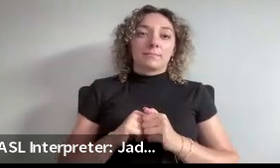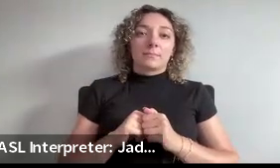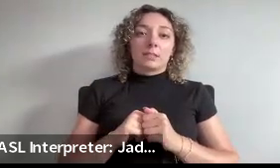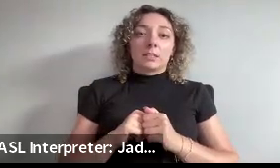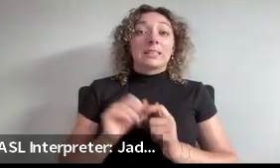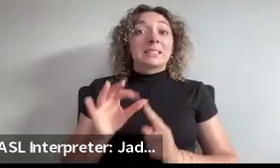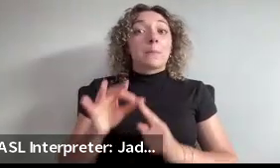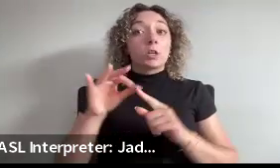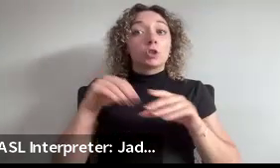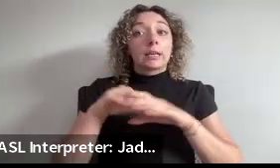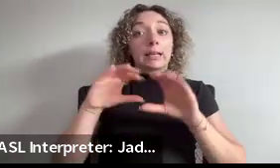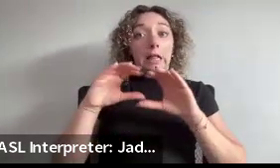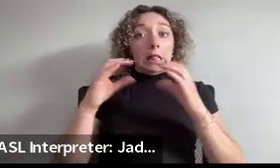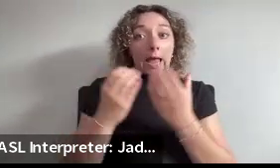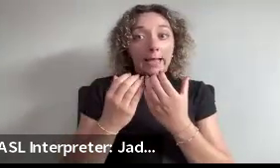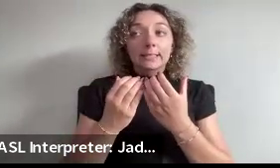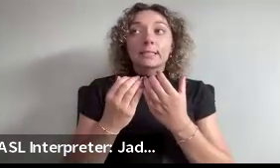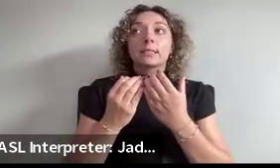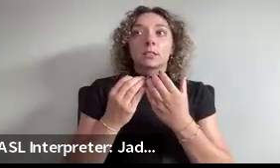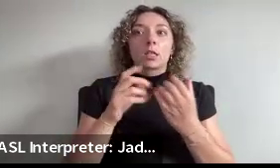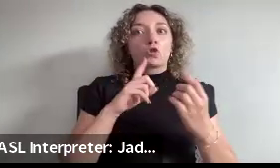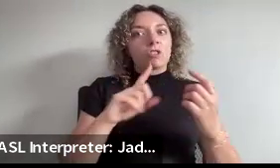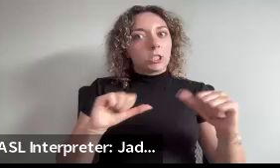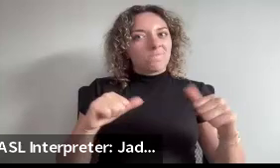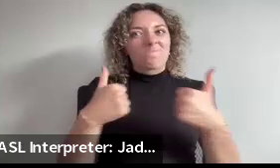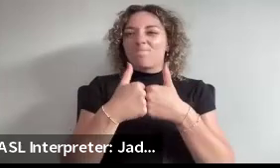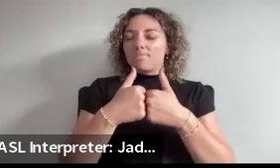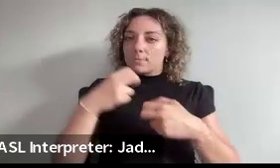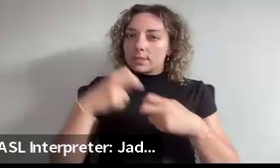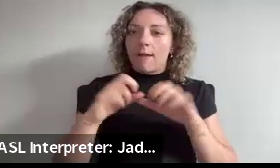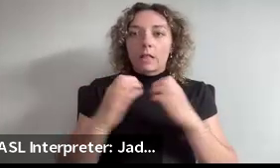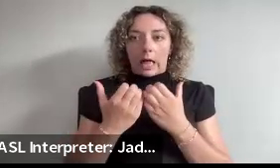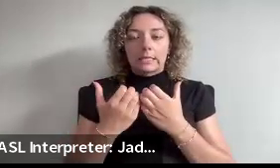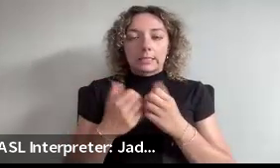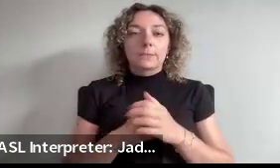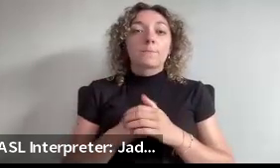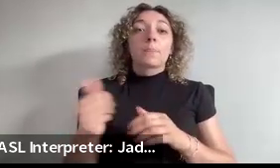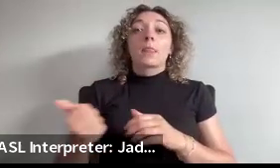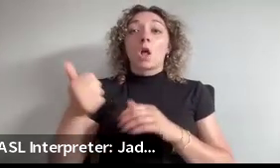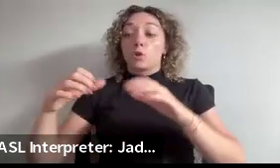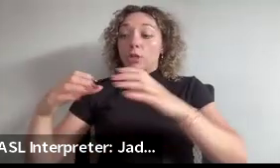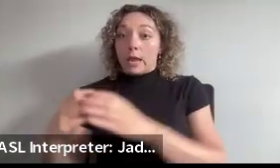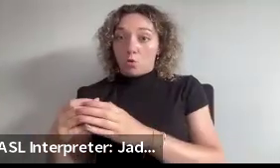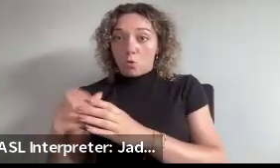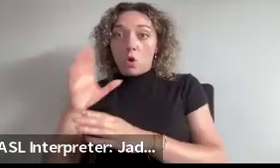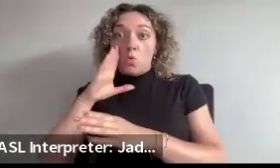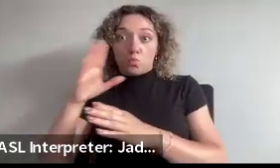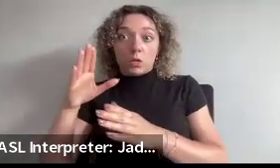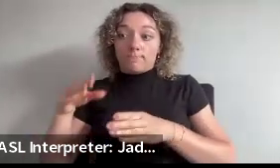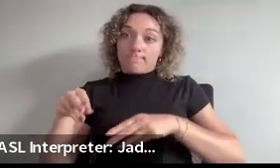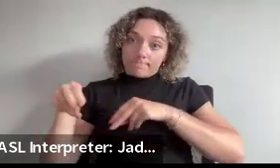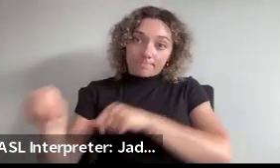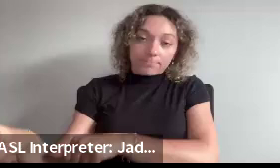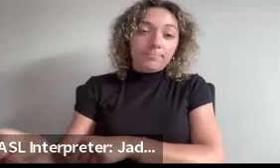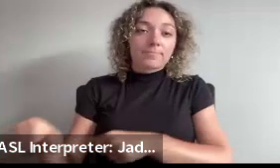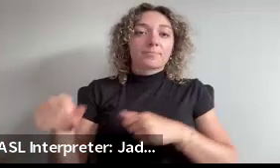classes that are really challenging. The other category into which this funding may fall